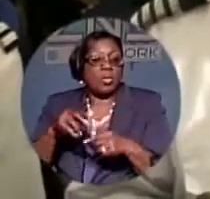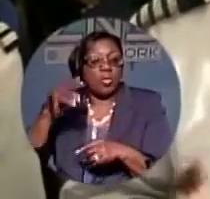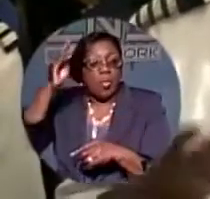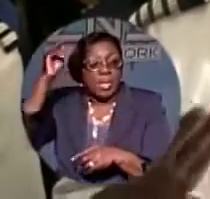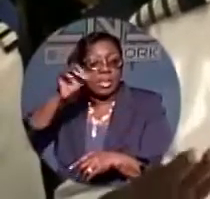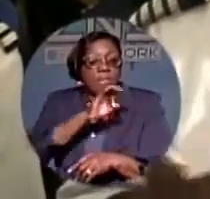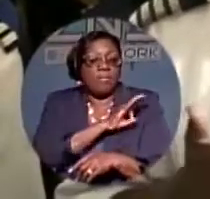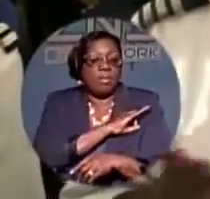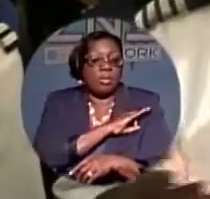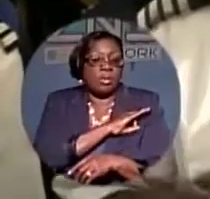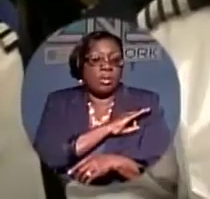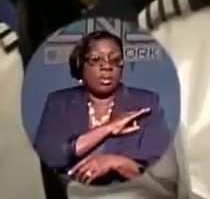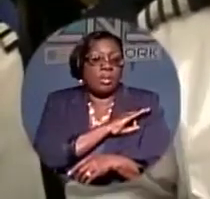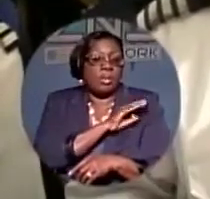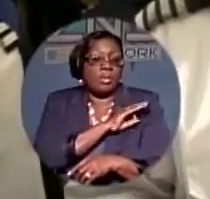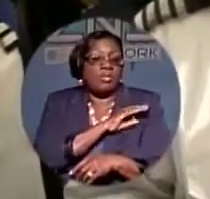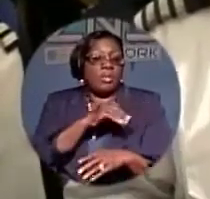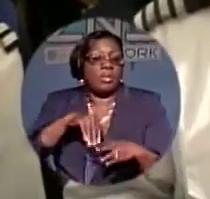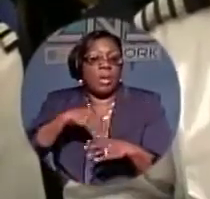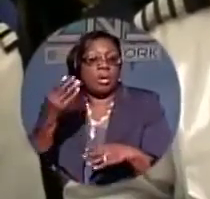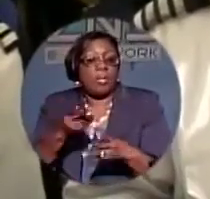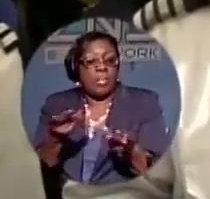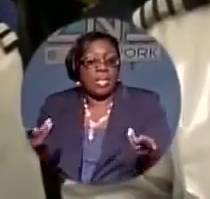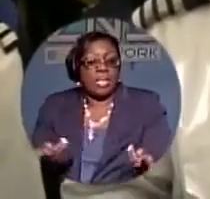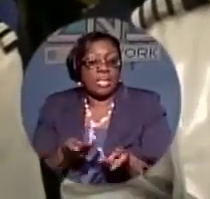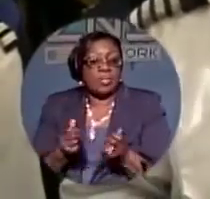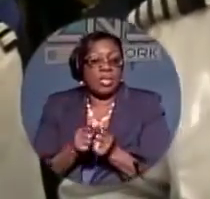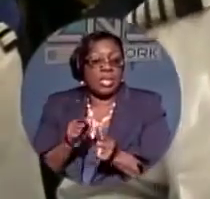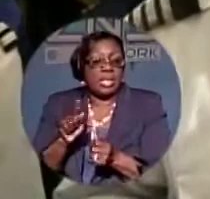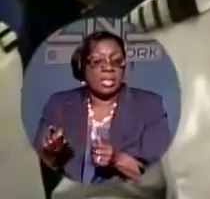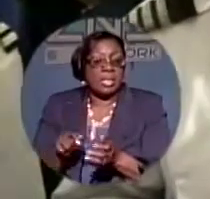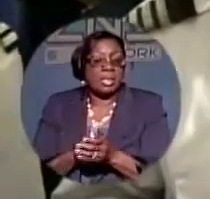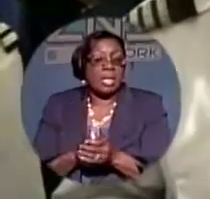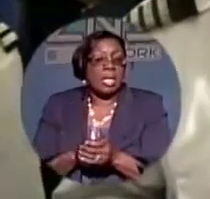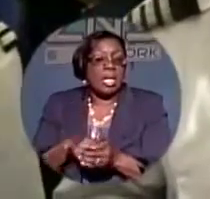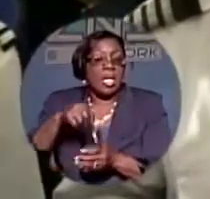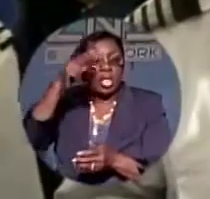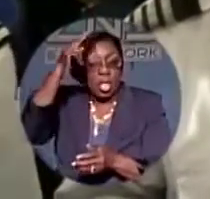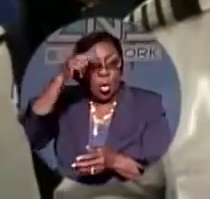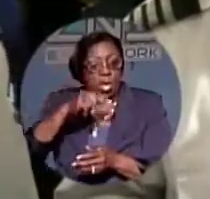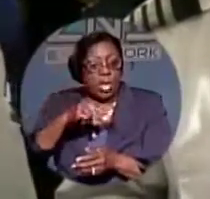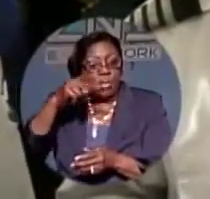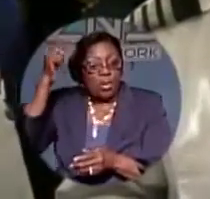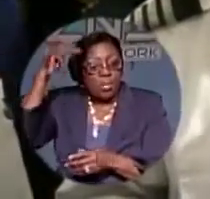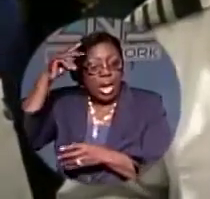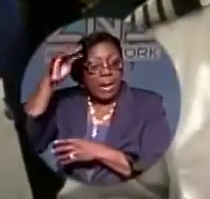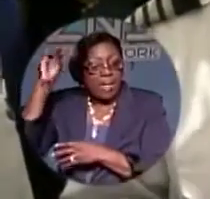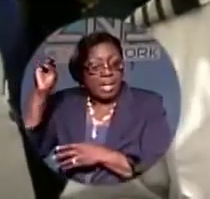Mr. Folks seems to be out of place with this. The Honorable Prime Minister.